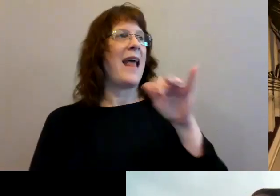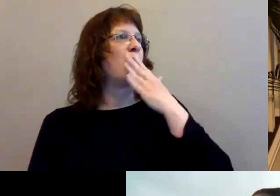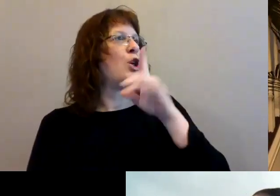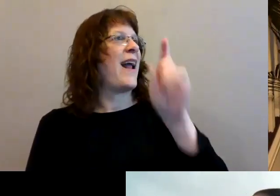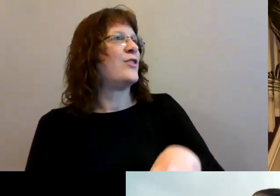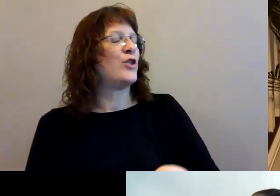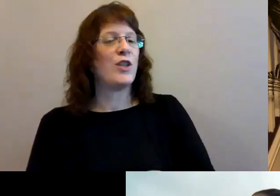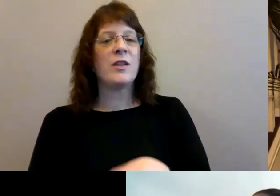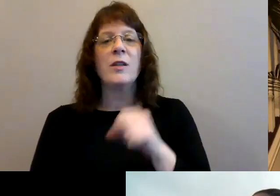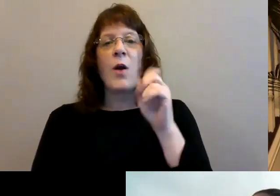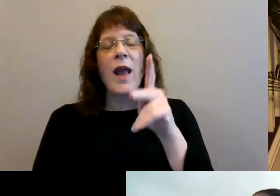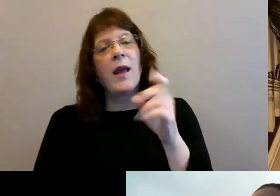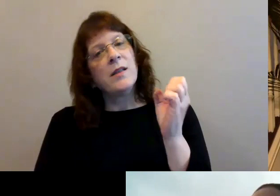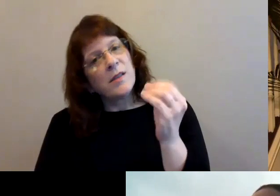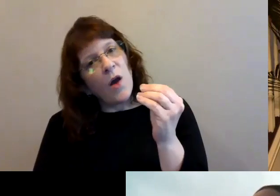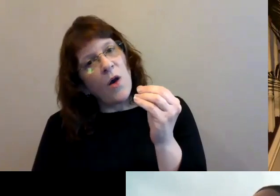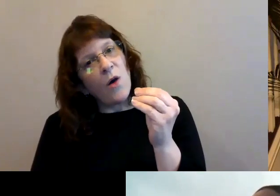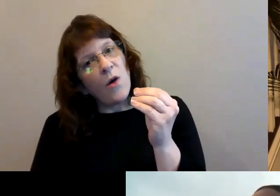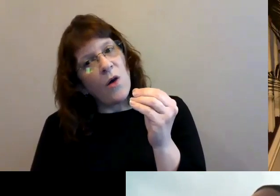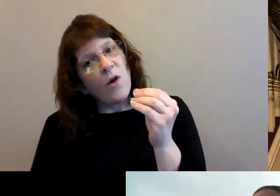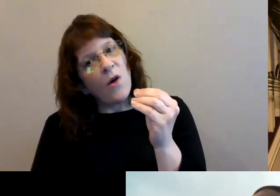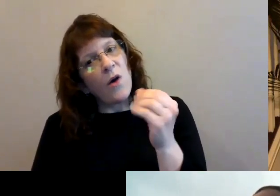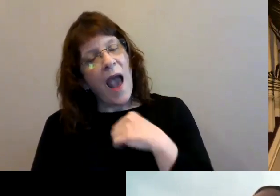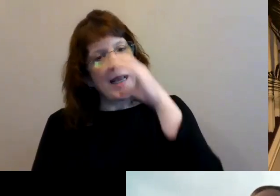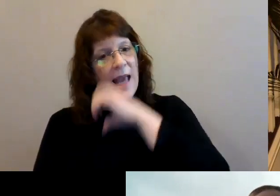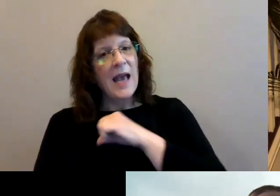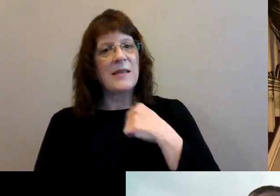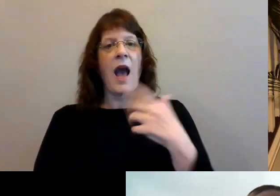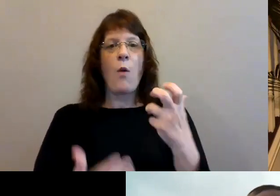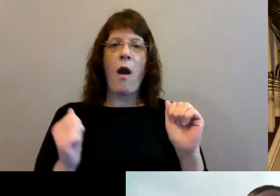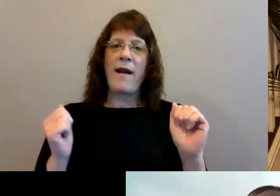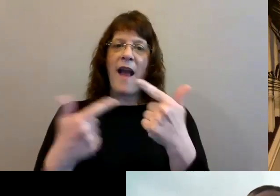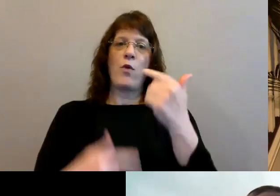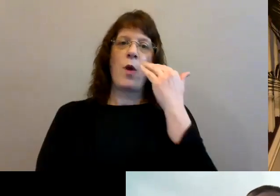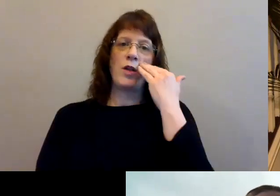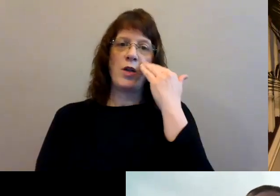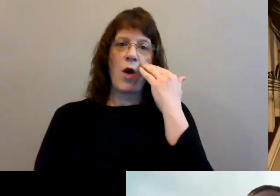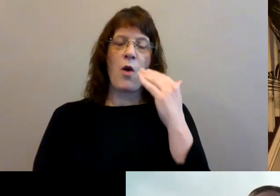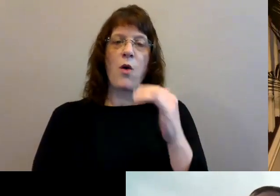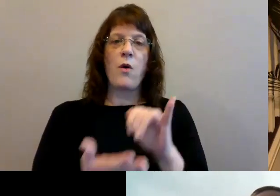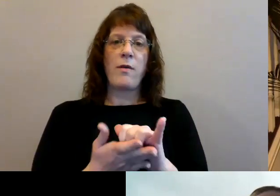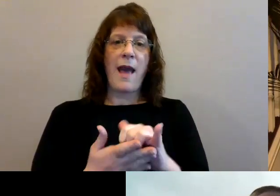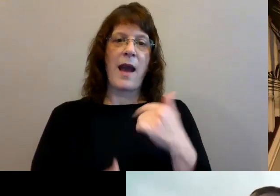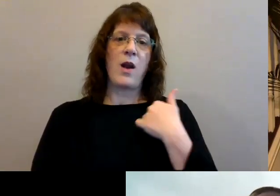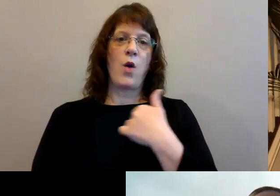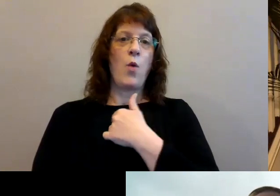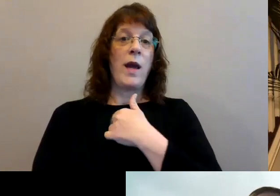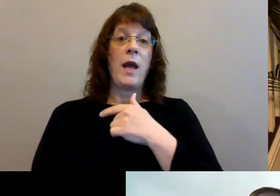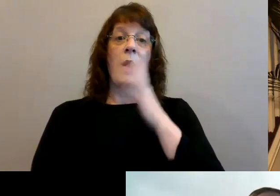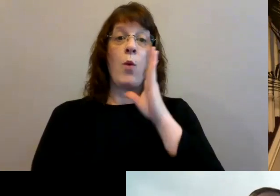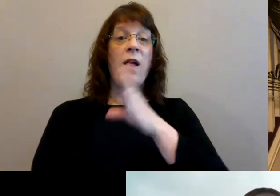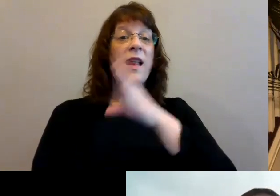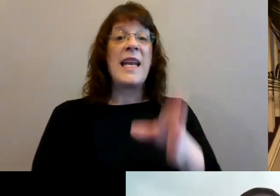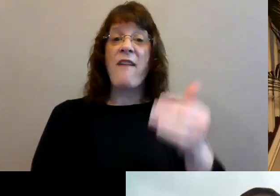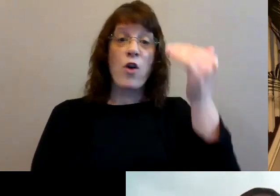Okay, so I guess I would like everyone to know that we will never know